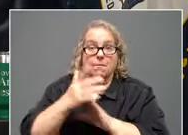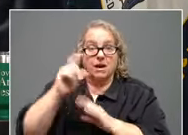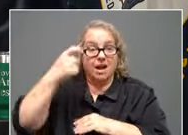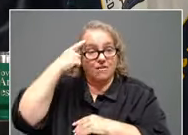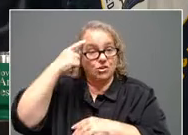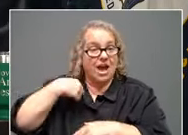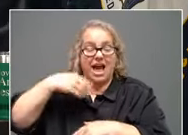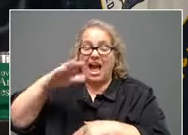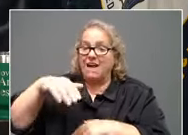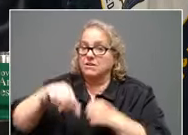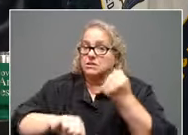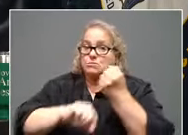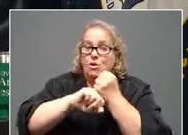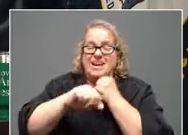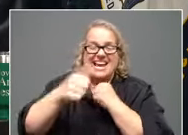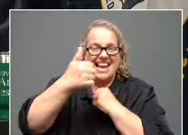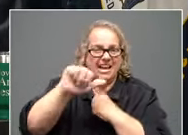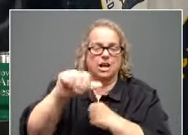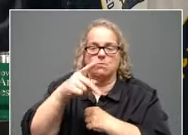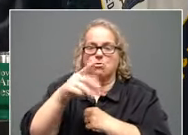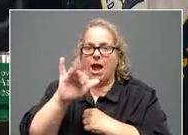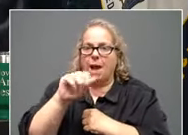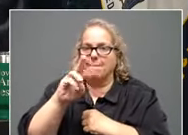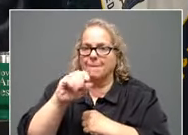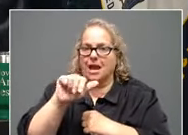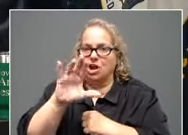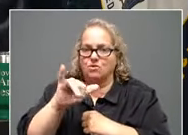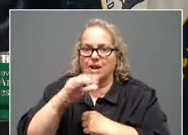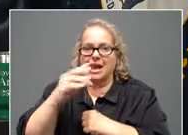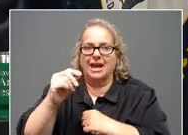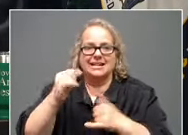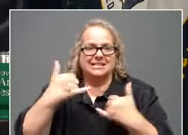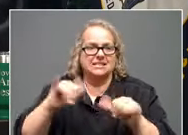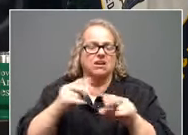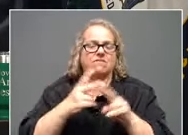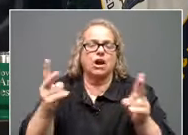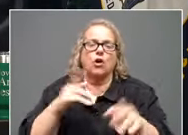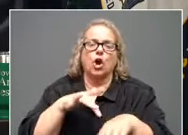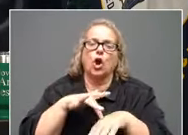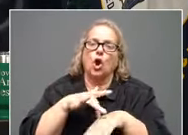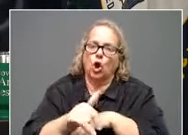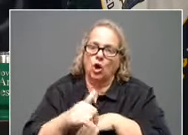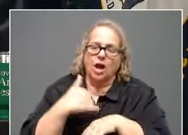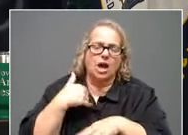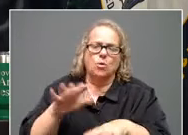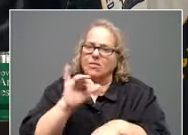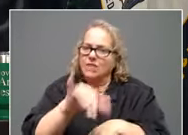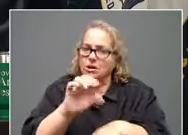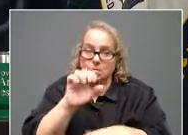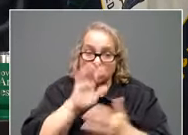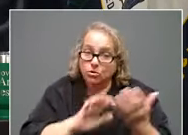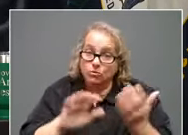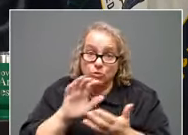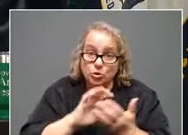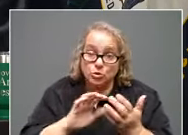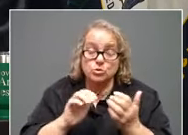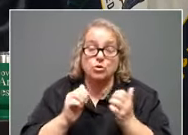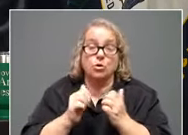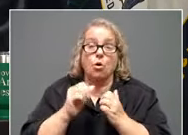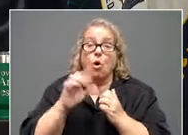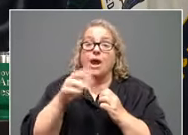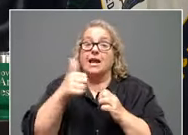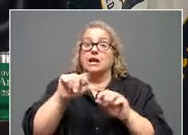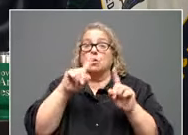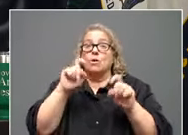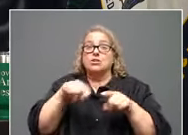single primary, and it is still really early. But I don't want that to be confused or there to be any question that